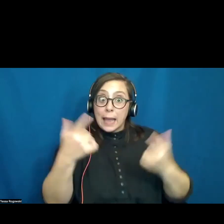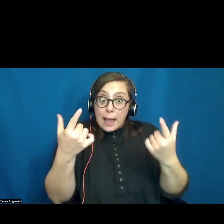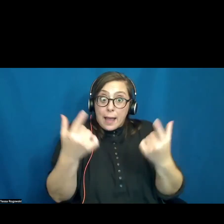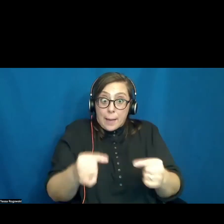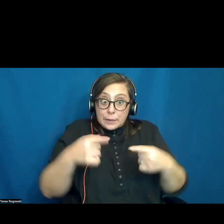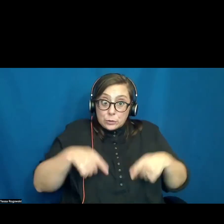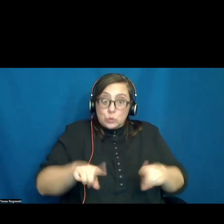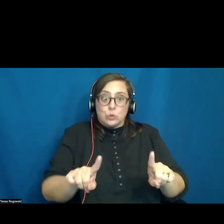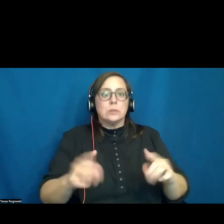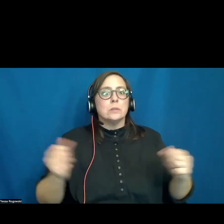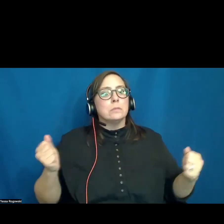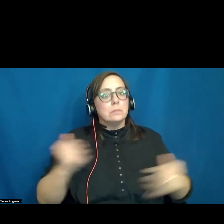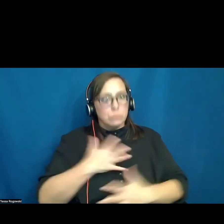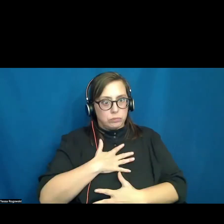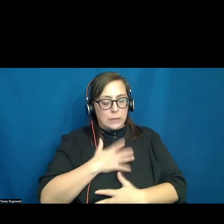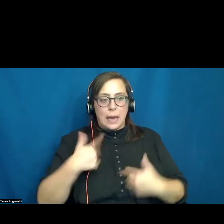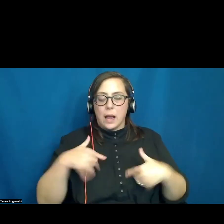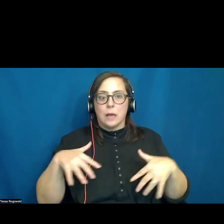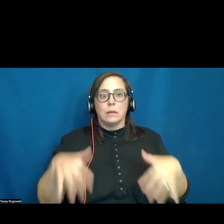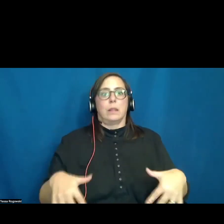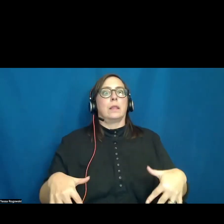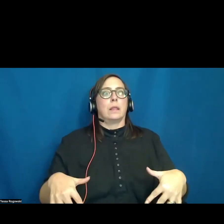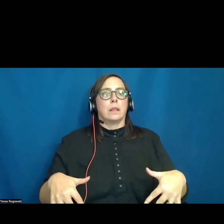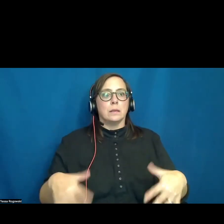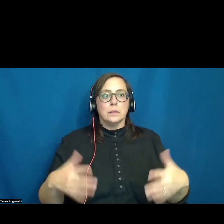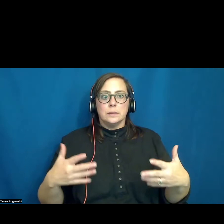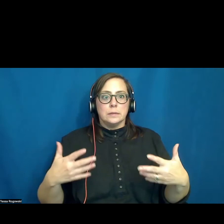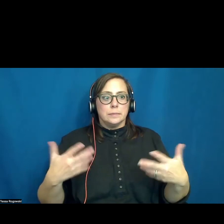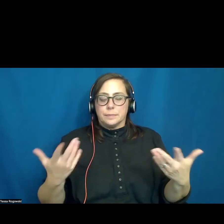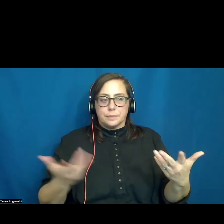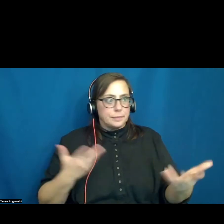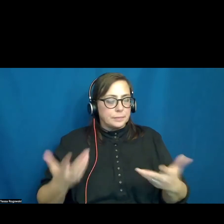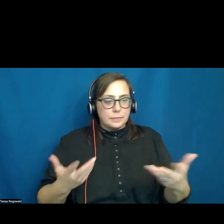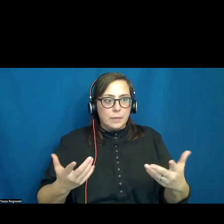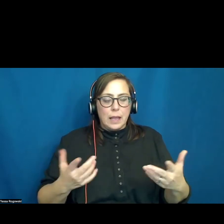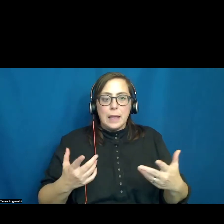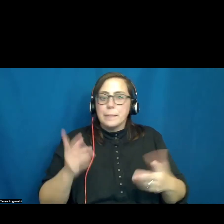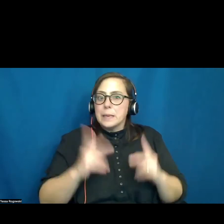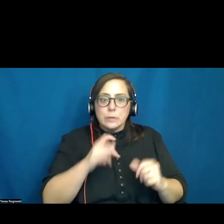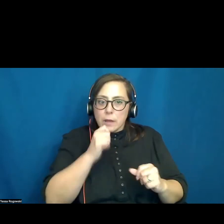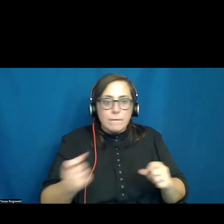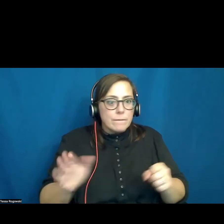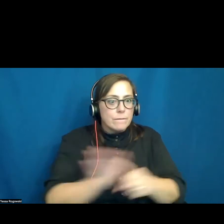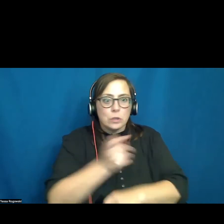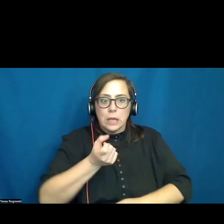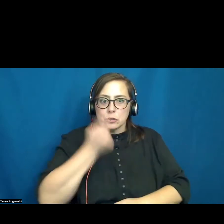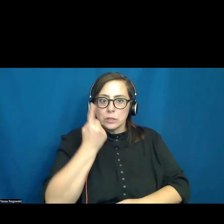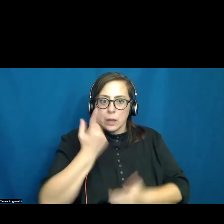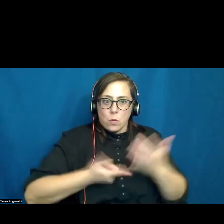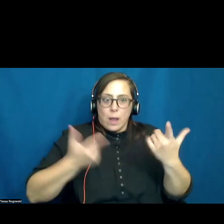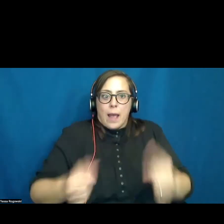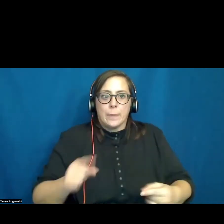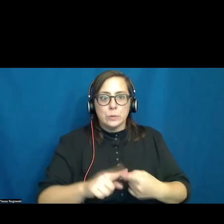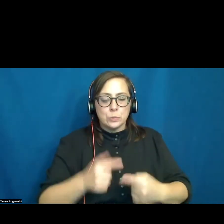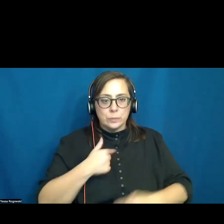and debilitating. And it's poorly understood. It's very rare, so it's poorly